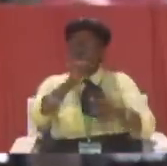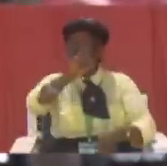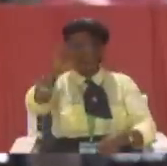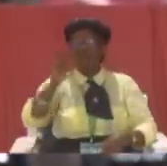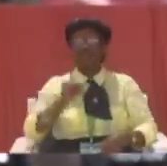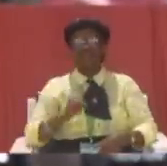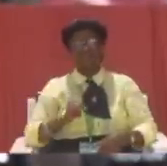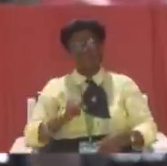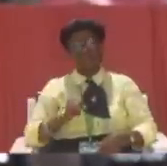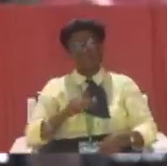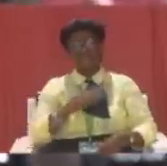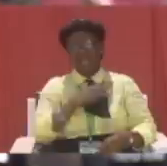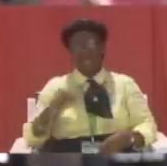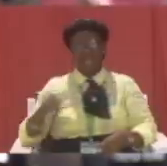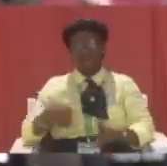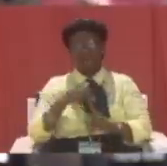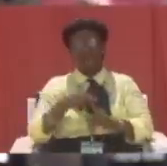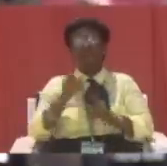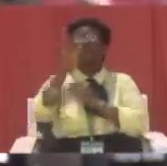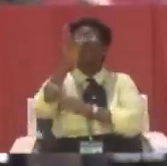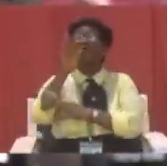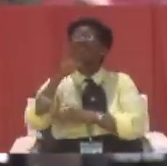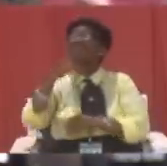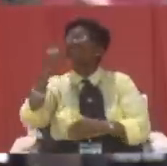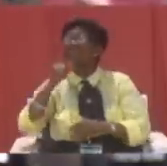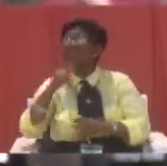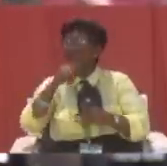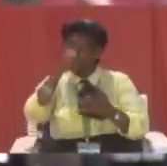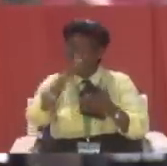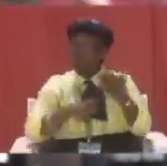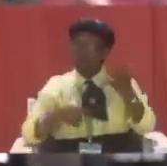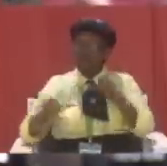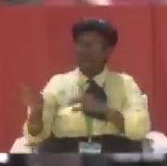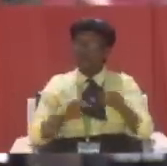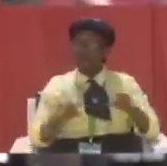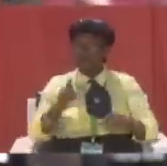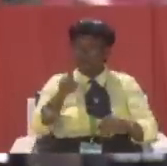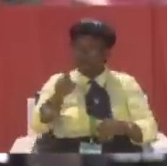And then when God said, what do you want in return? He said, just give me wisdom.